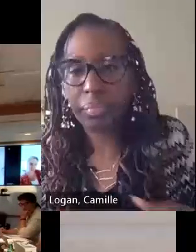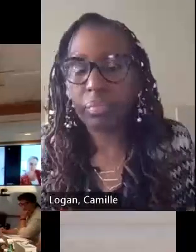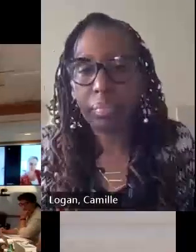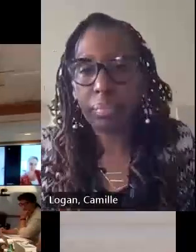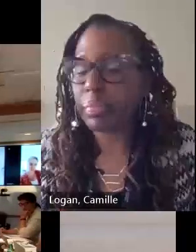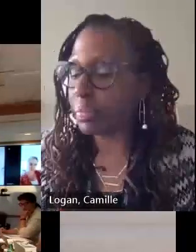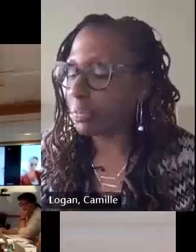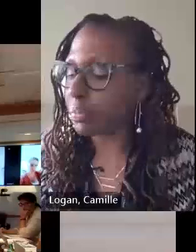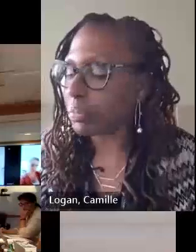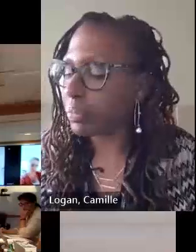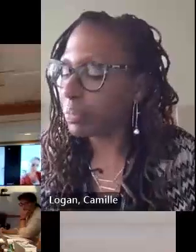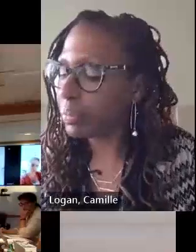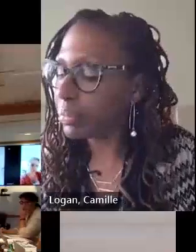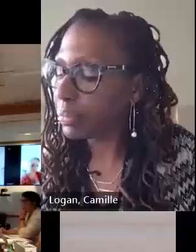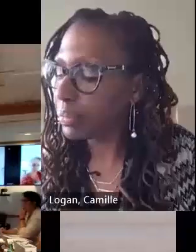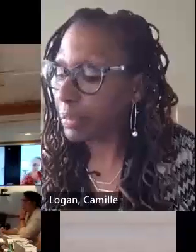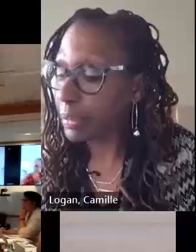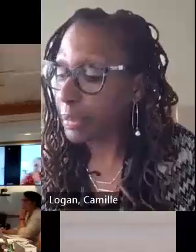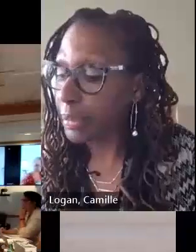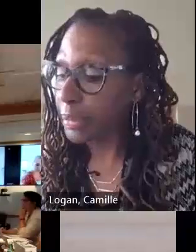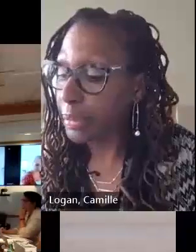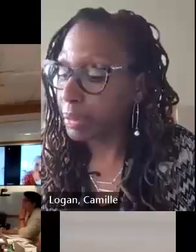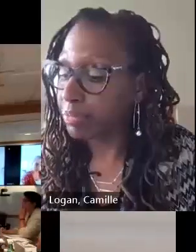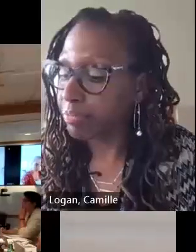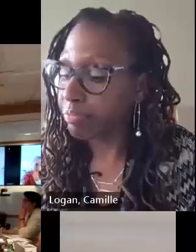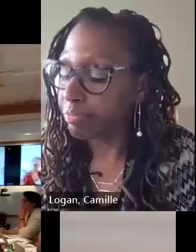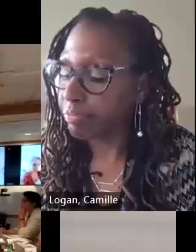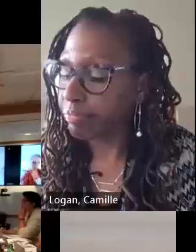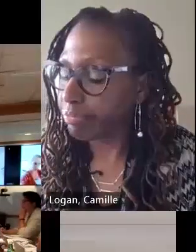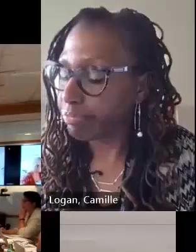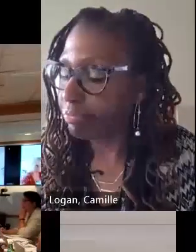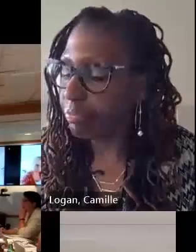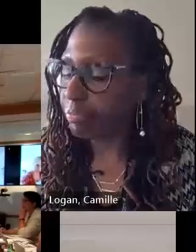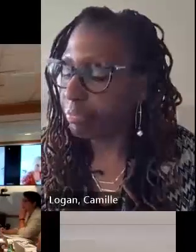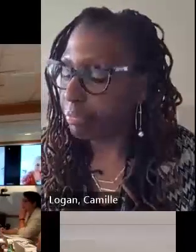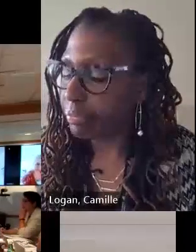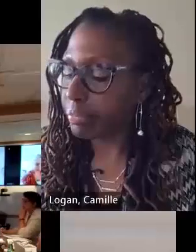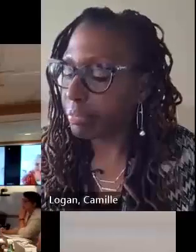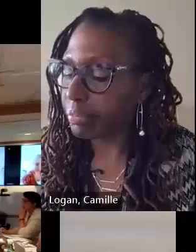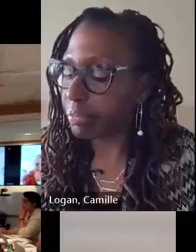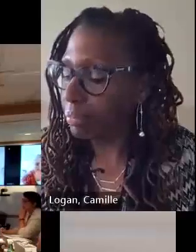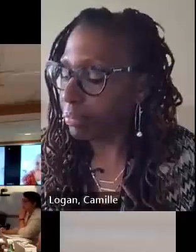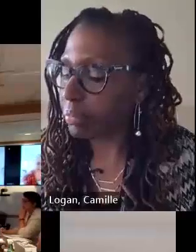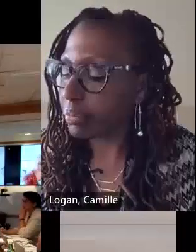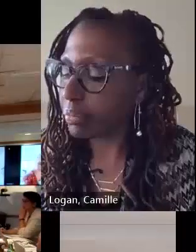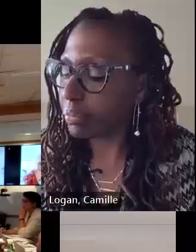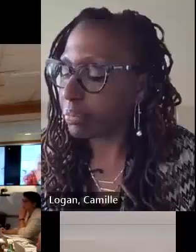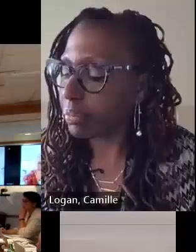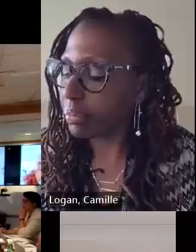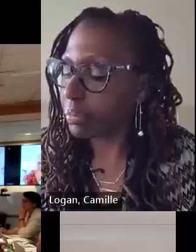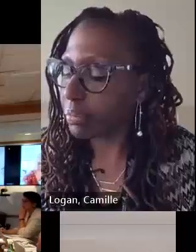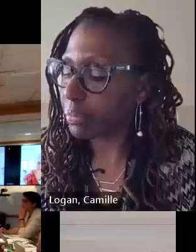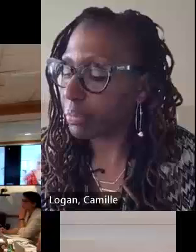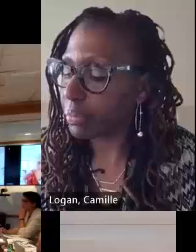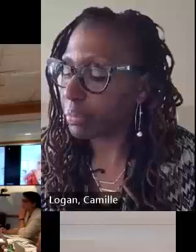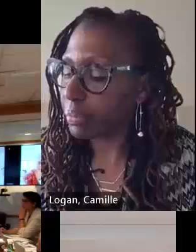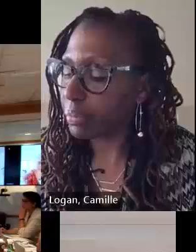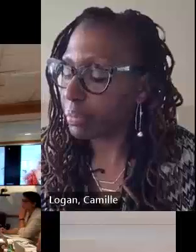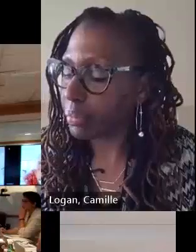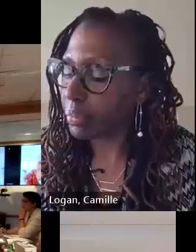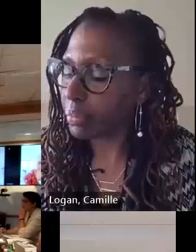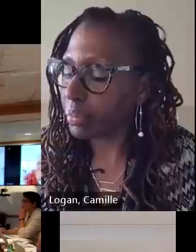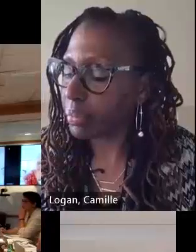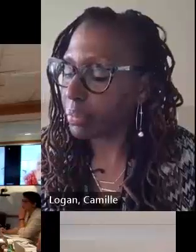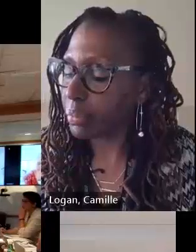$400,000 is should be already enveloped, and but we're just not spending it, so we wouldn't be increasing our